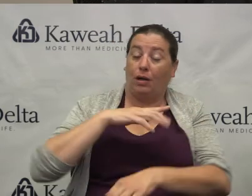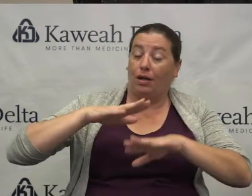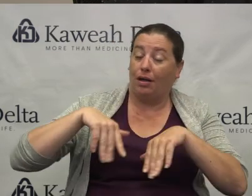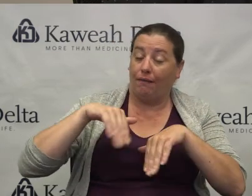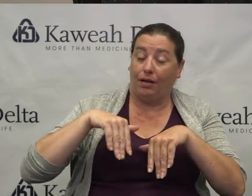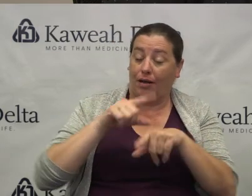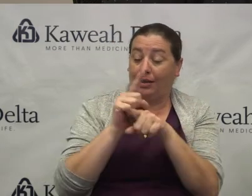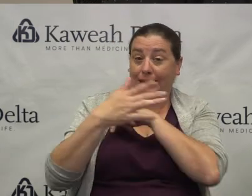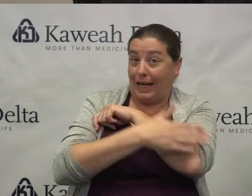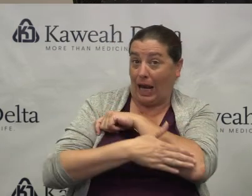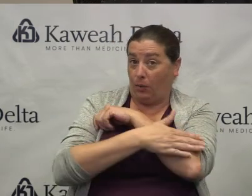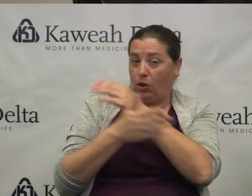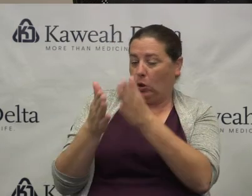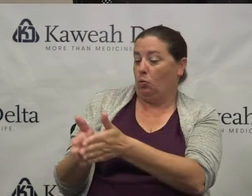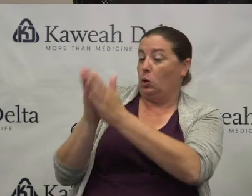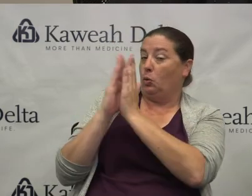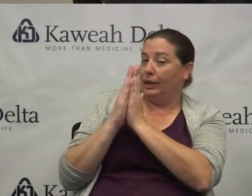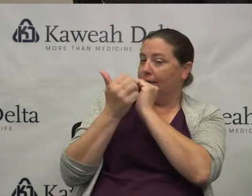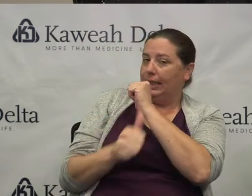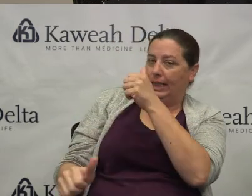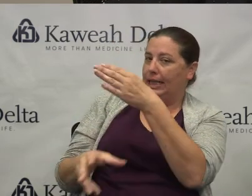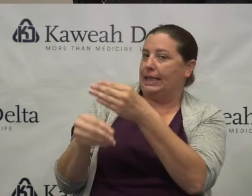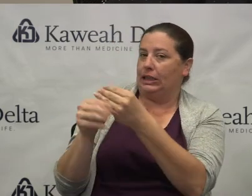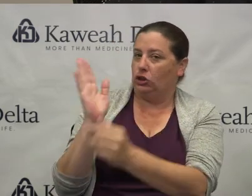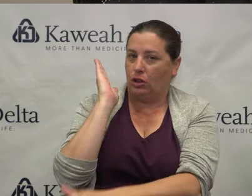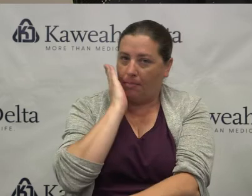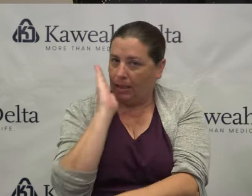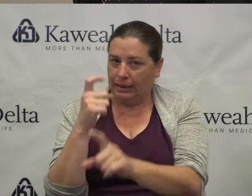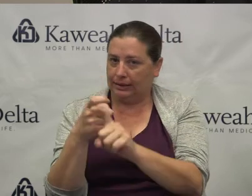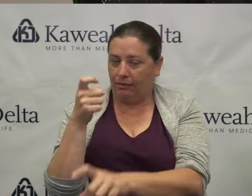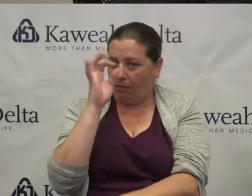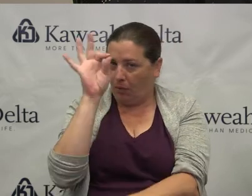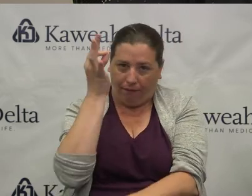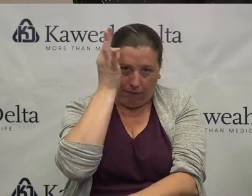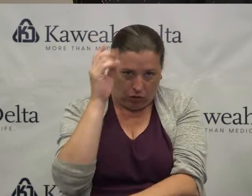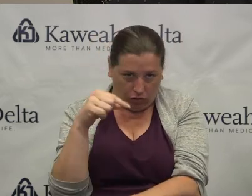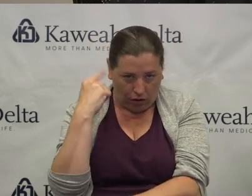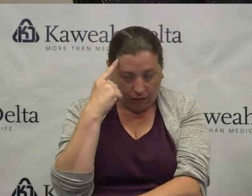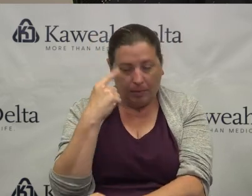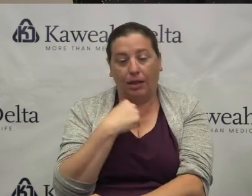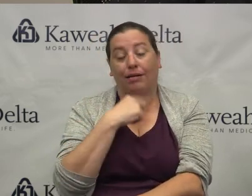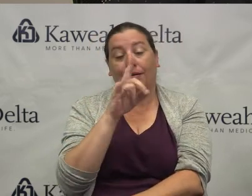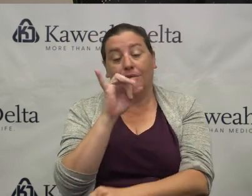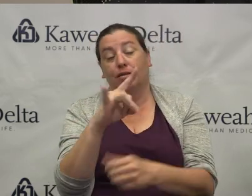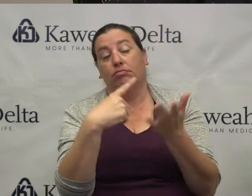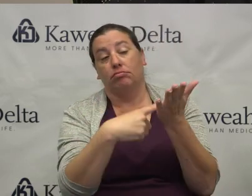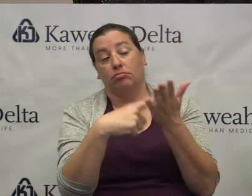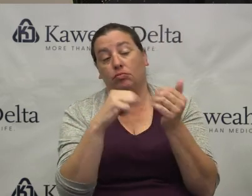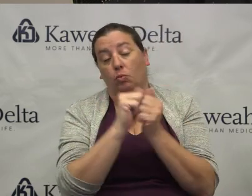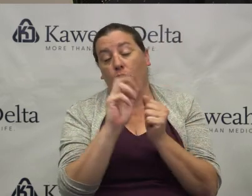requested any additional beds from the federal government. I did talk to Randy